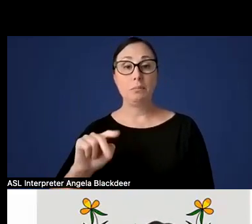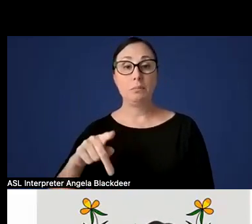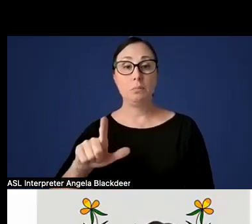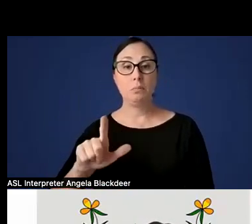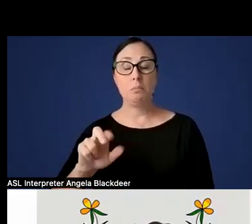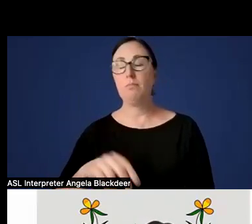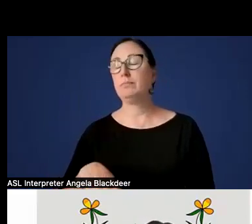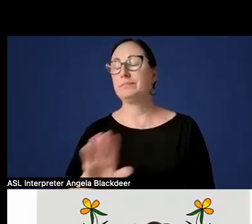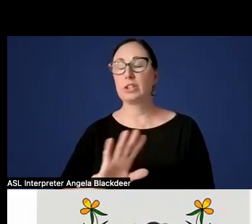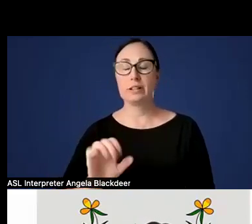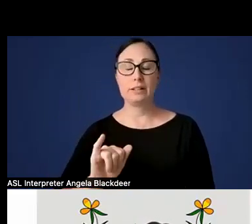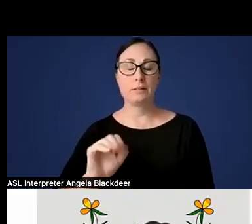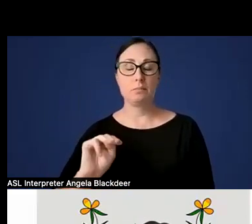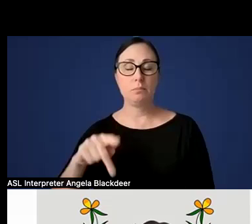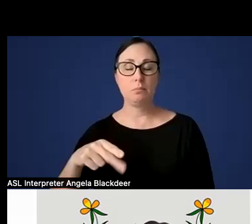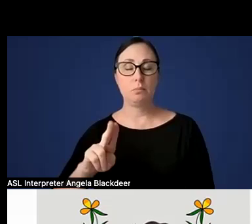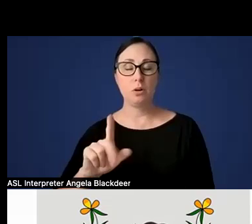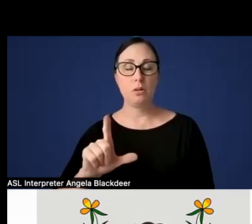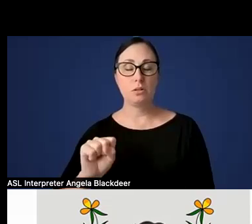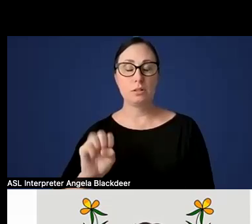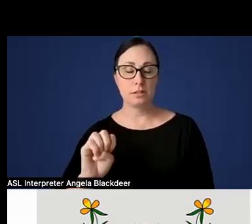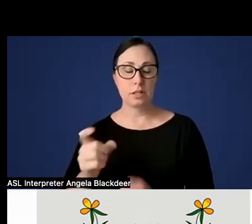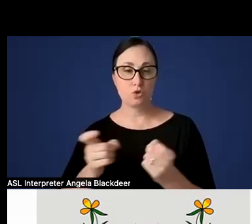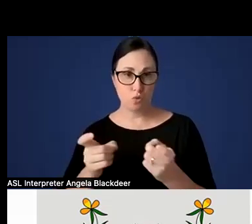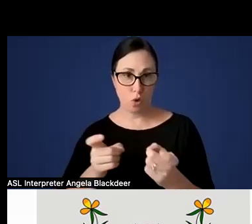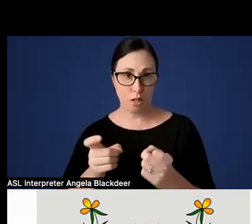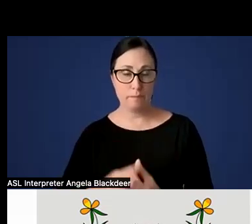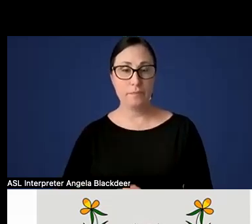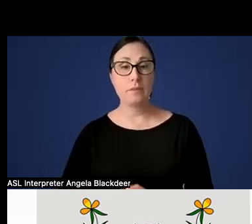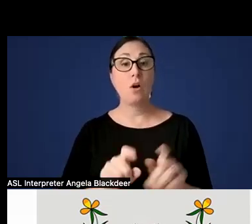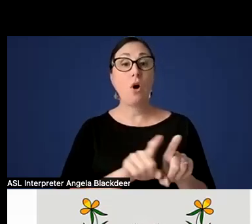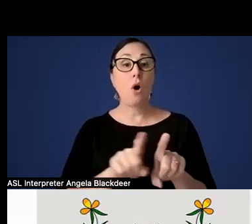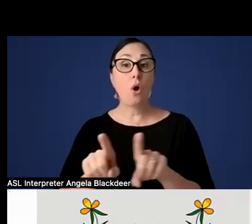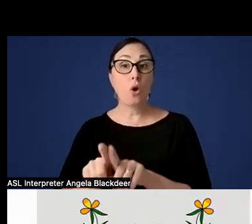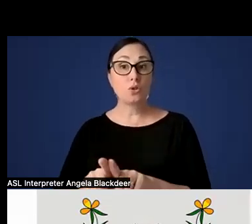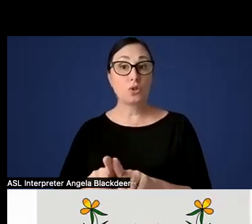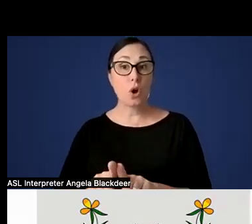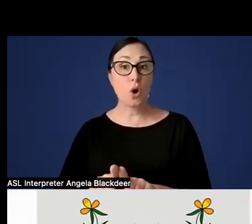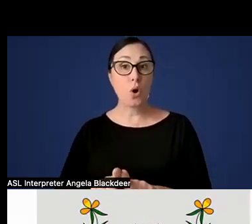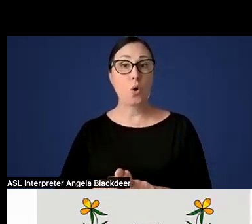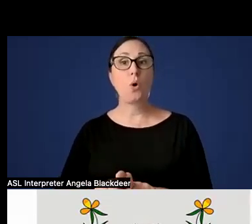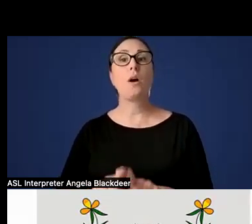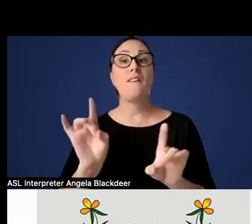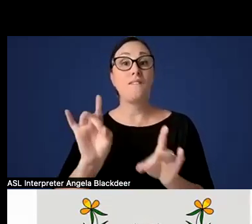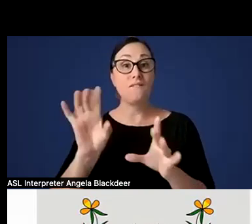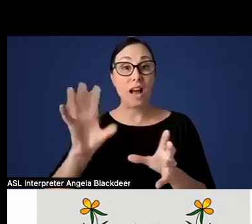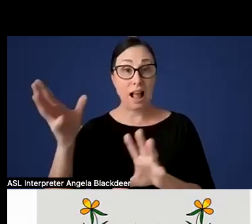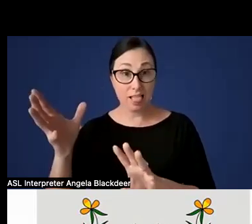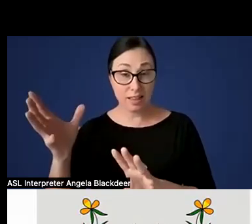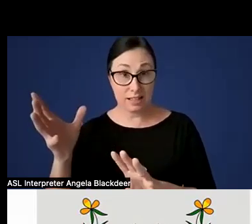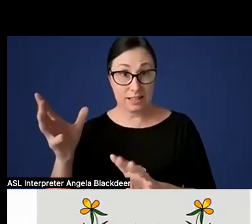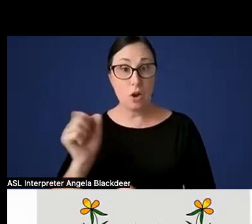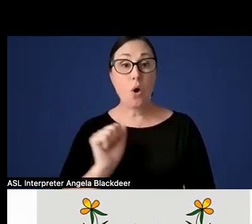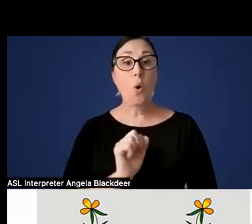violence, so victimization or perpetration. because we know that sometimes we do see murder